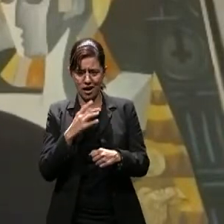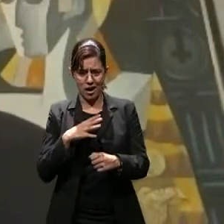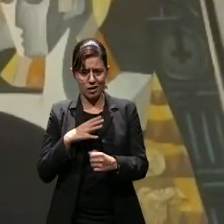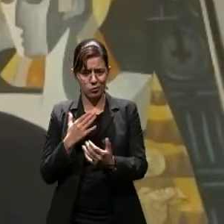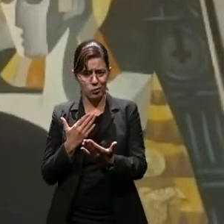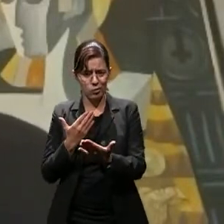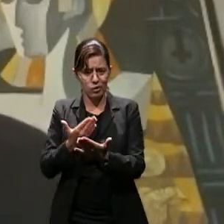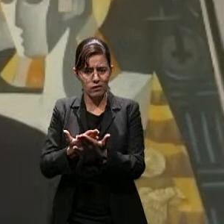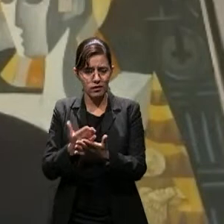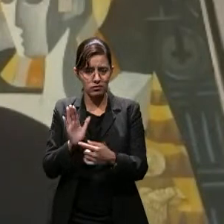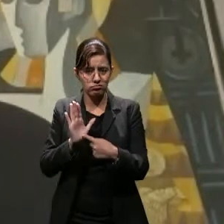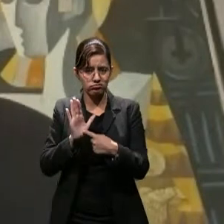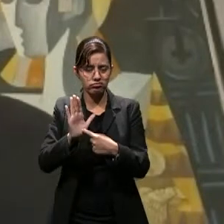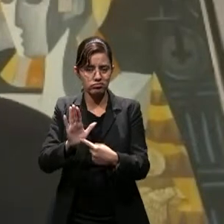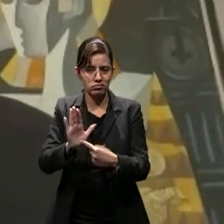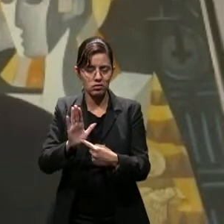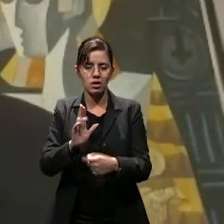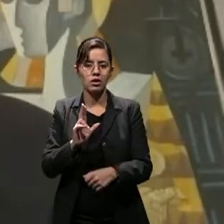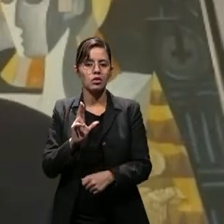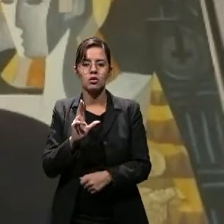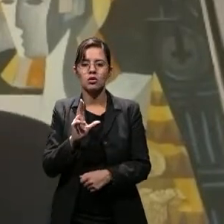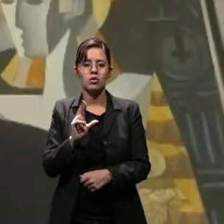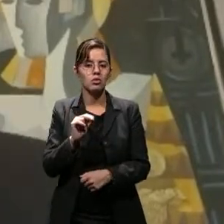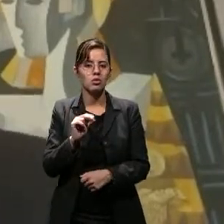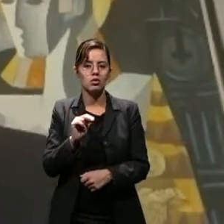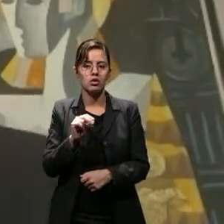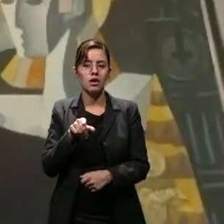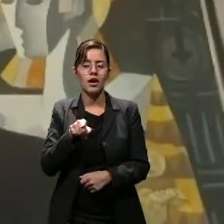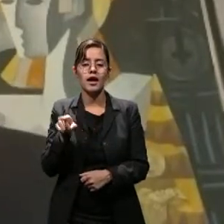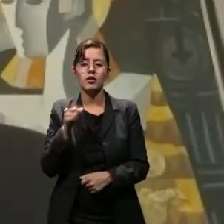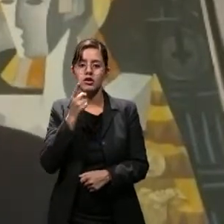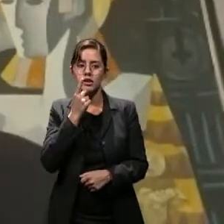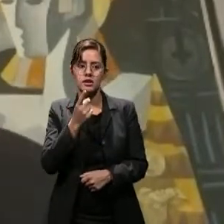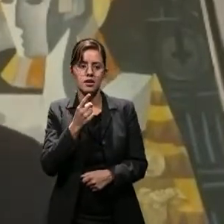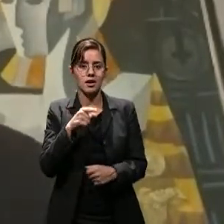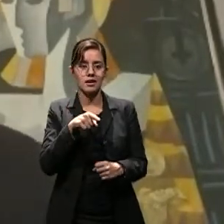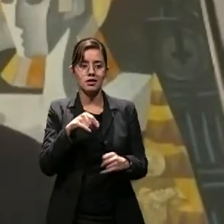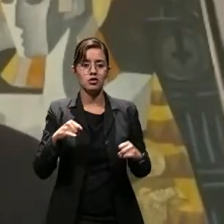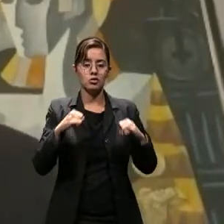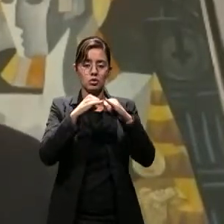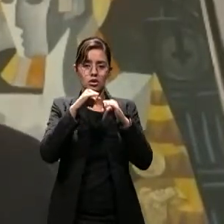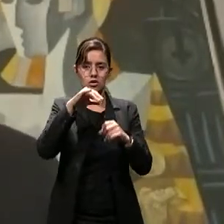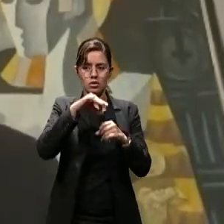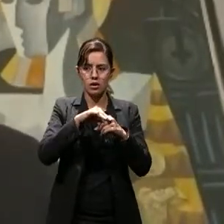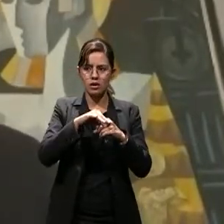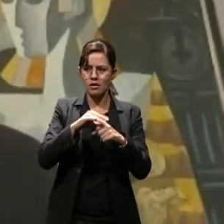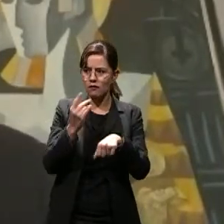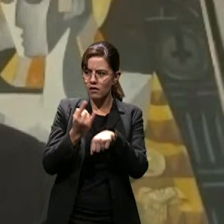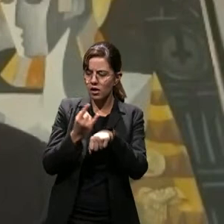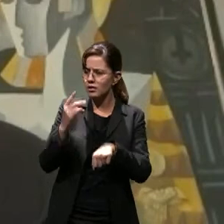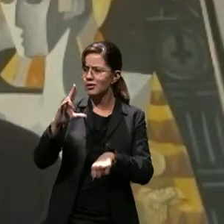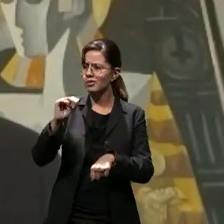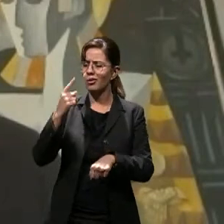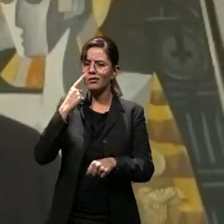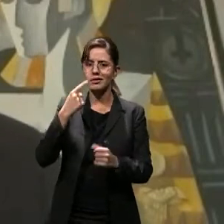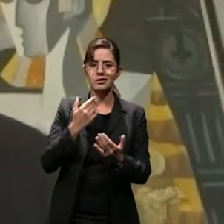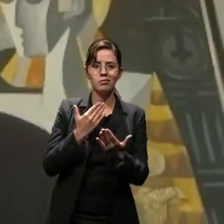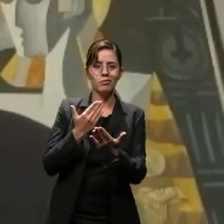proof is not in the hands of the candidate. The electoral institution is the one that has to prove that there's no fraud.